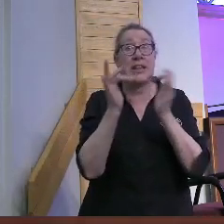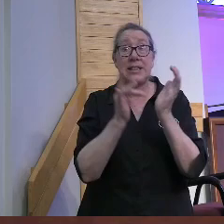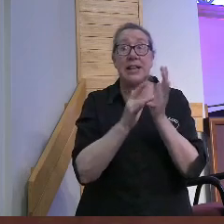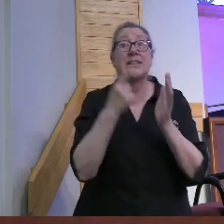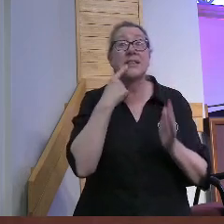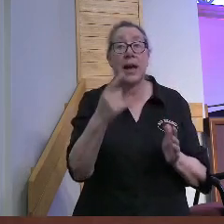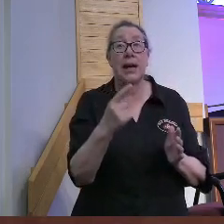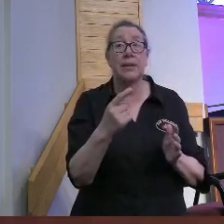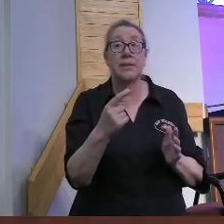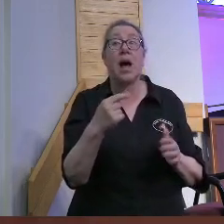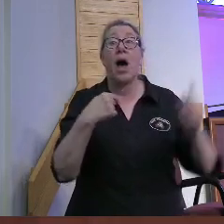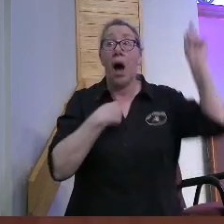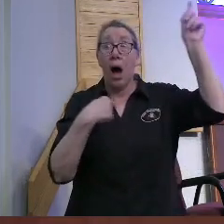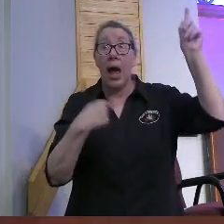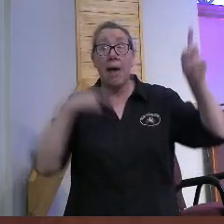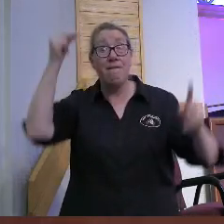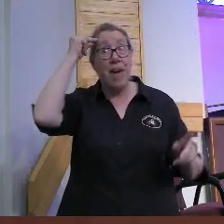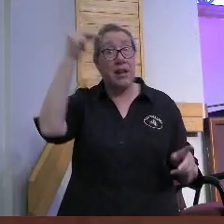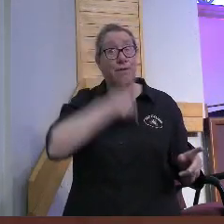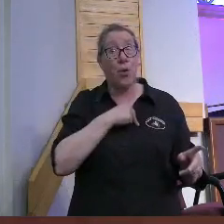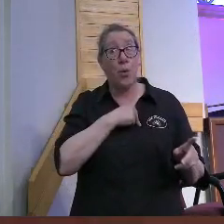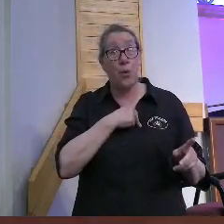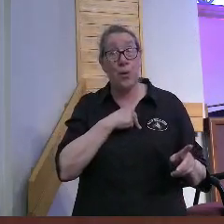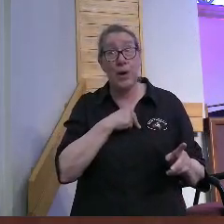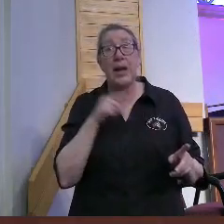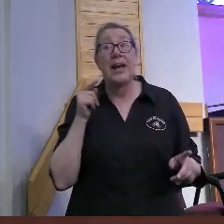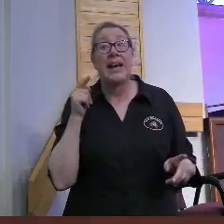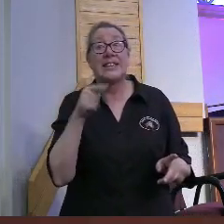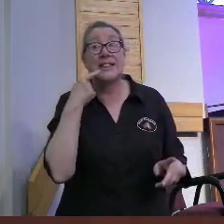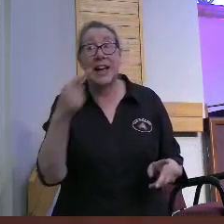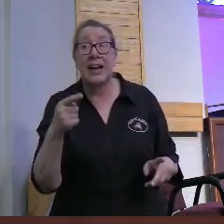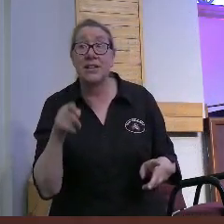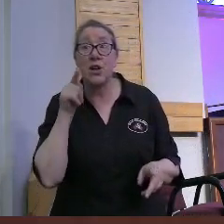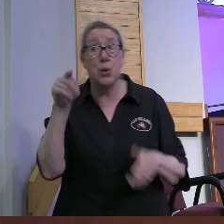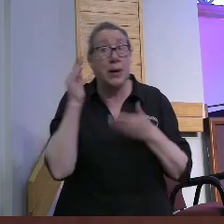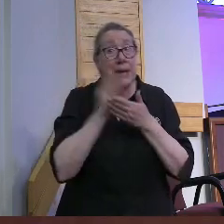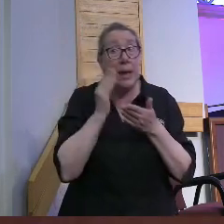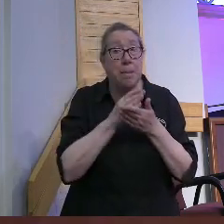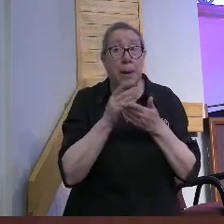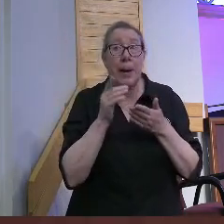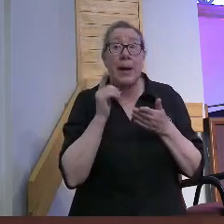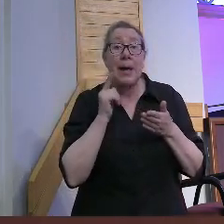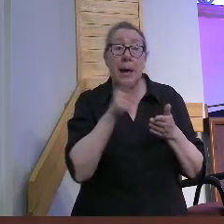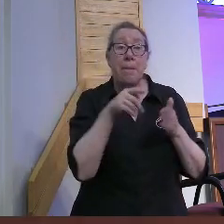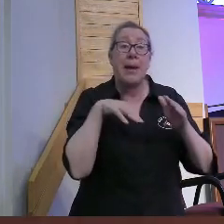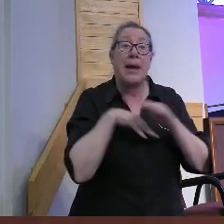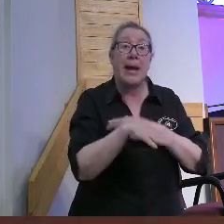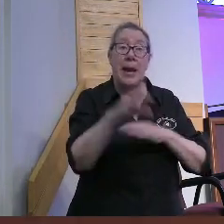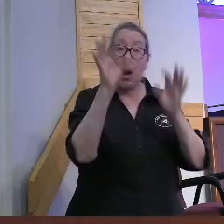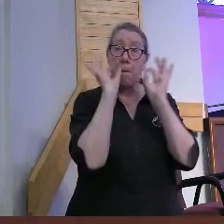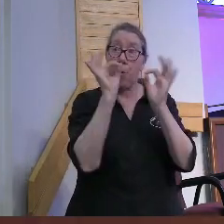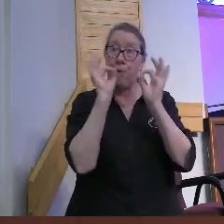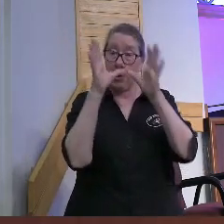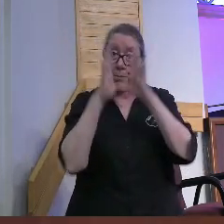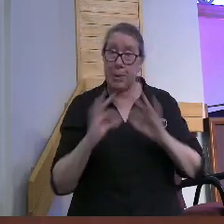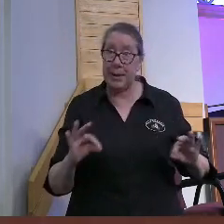And in Isaiah 26 verse 3, he says, you will keep him in perfect peace whose mind is stayed on